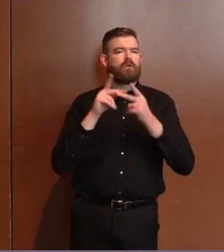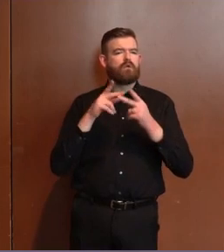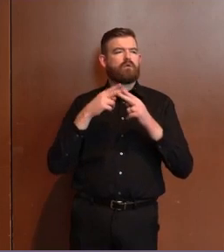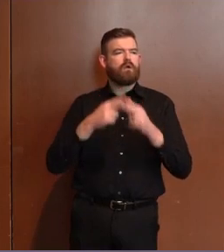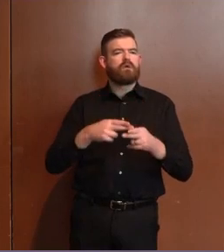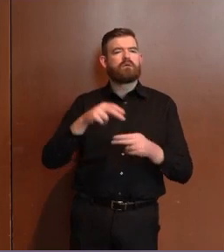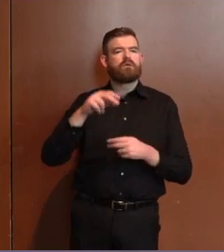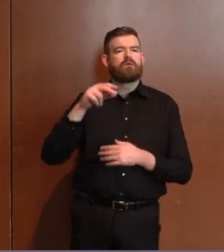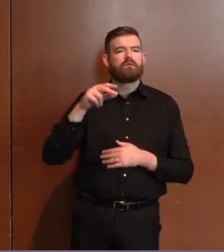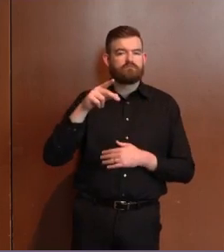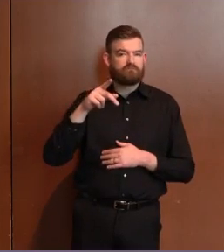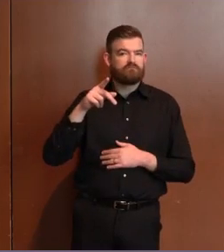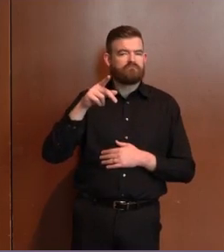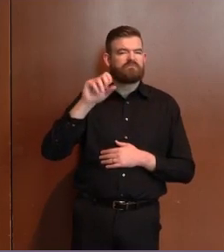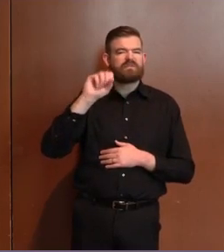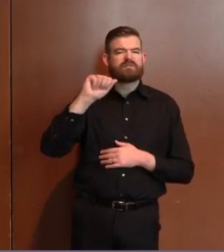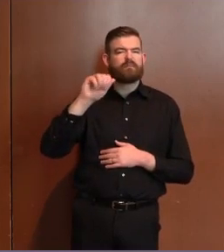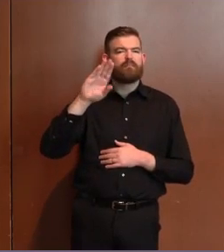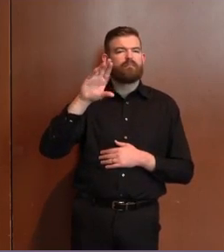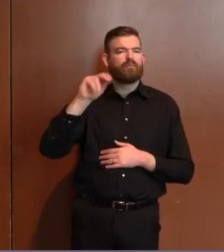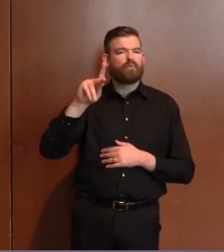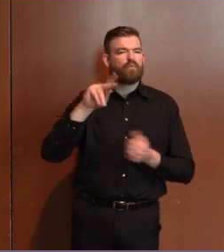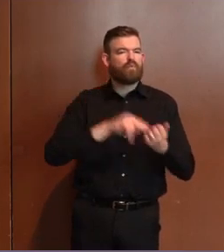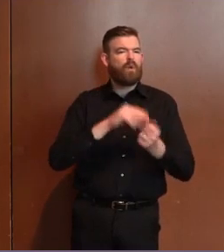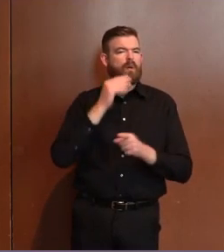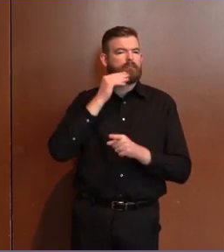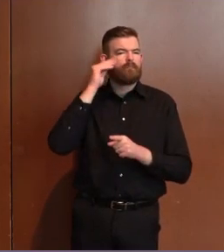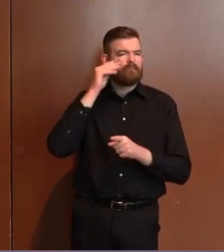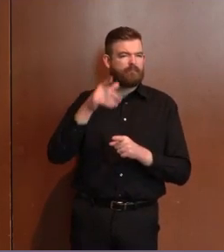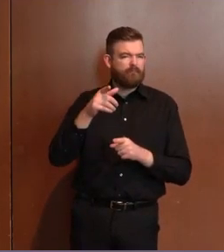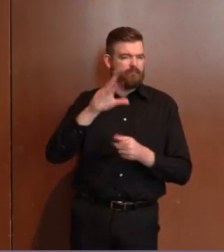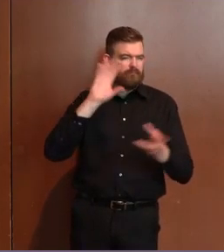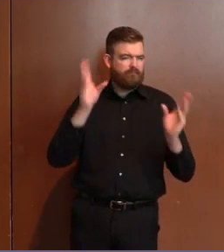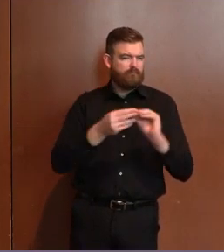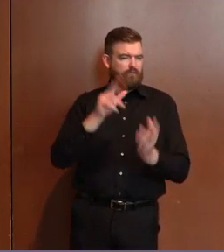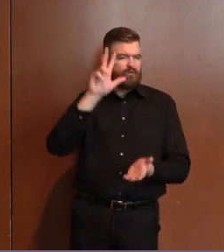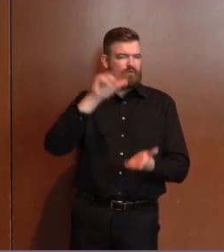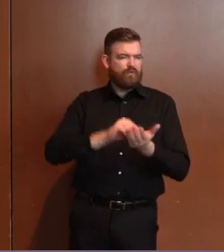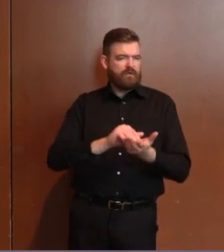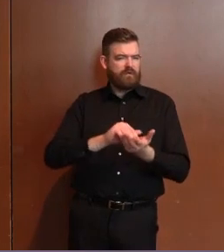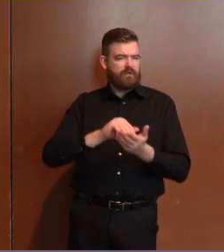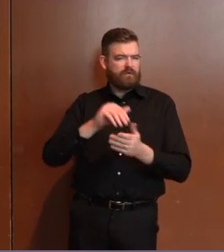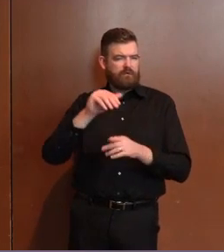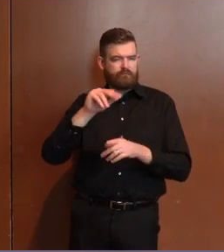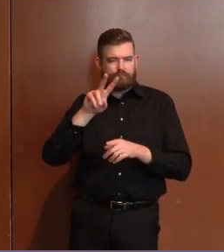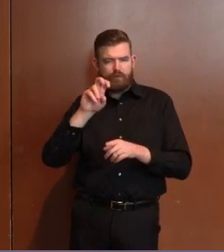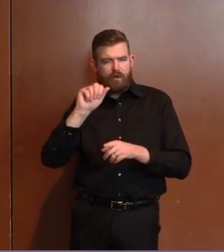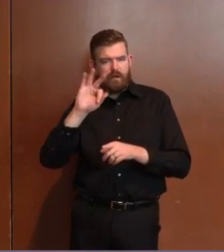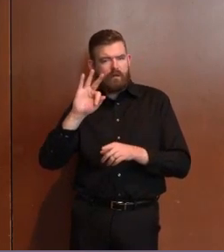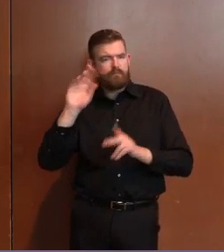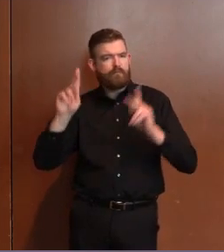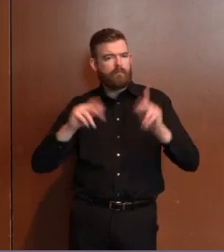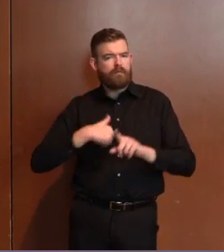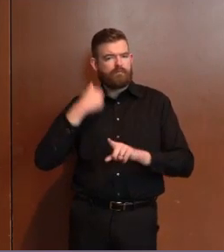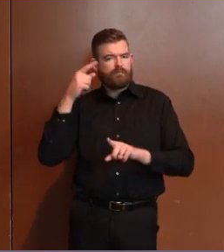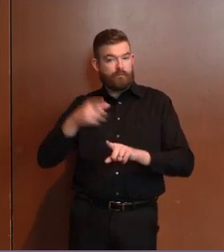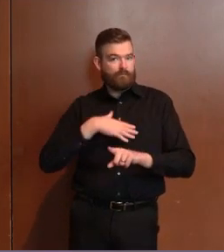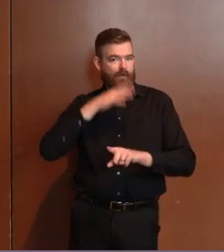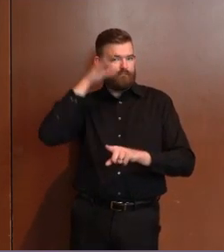residents of 3,219 residents. Not one patient, not one resident came out of